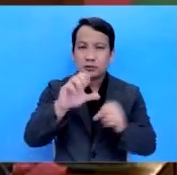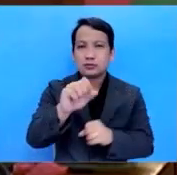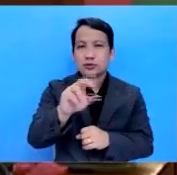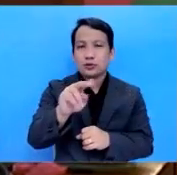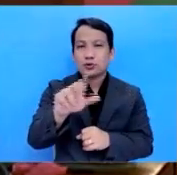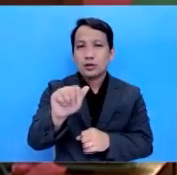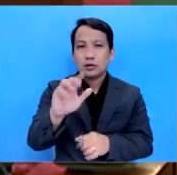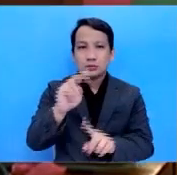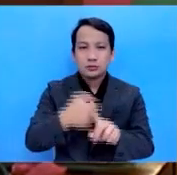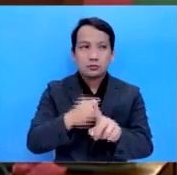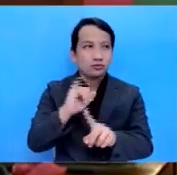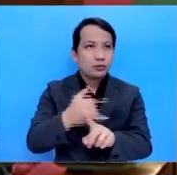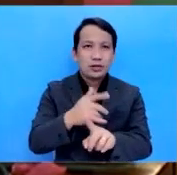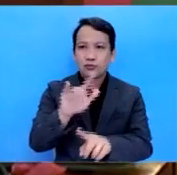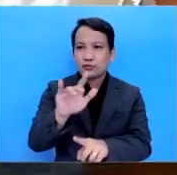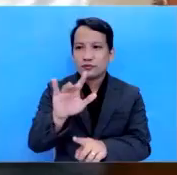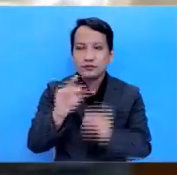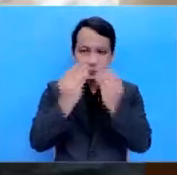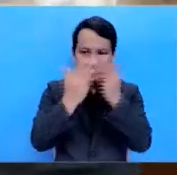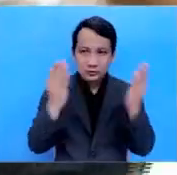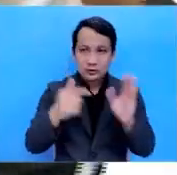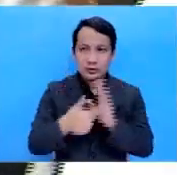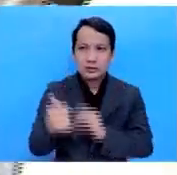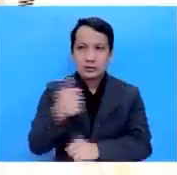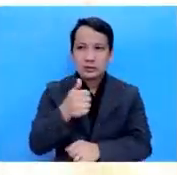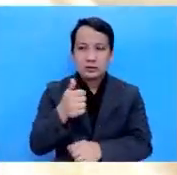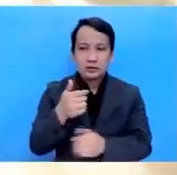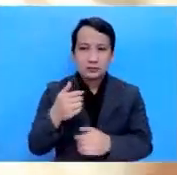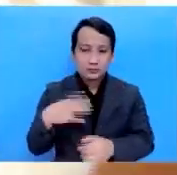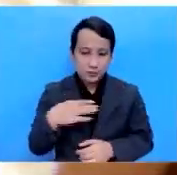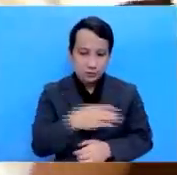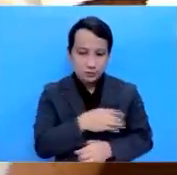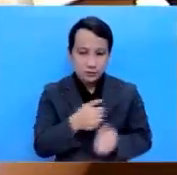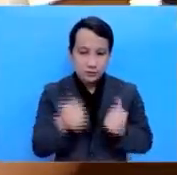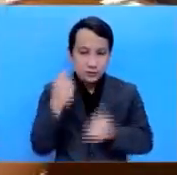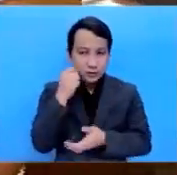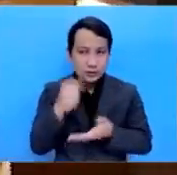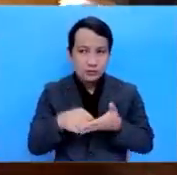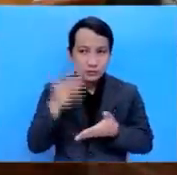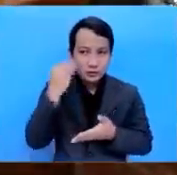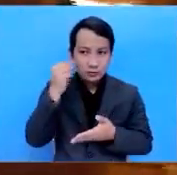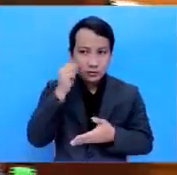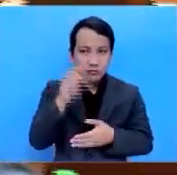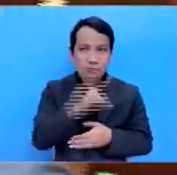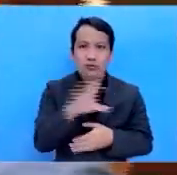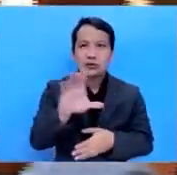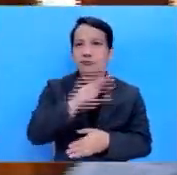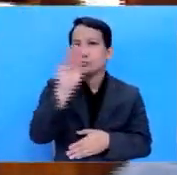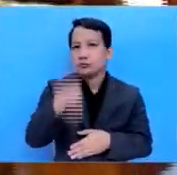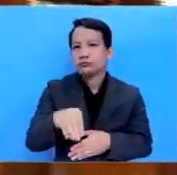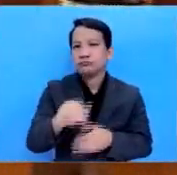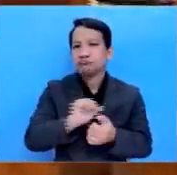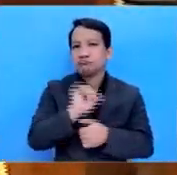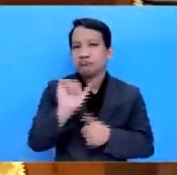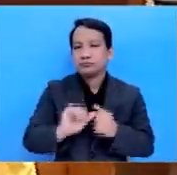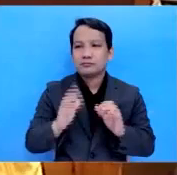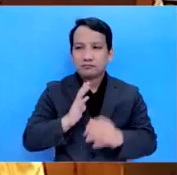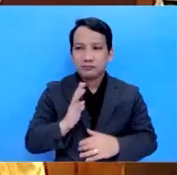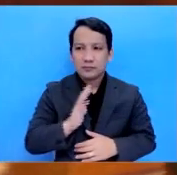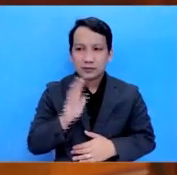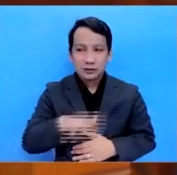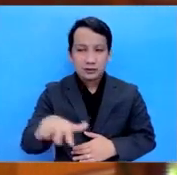July 25. Ayon kay House Secretary General Mark Leandro Mendoza, 100% all systems go na ang SONA